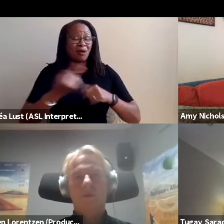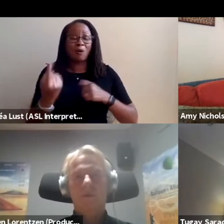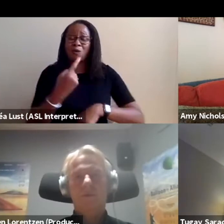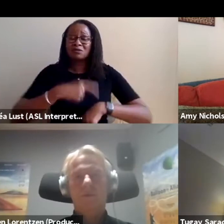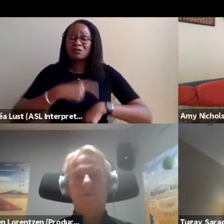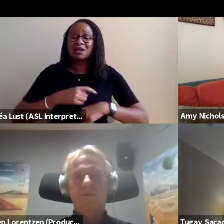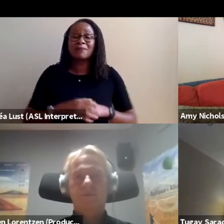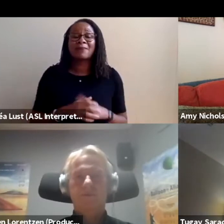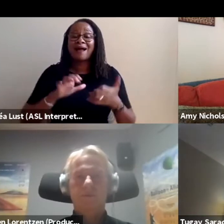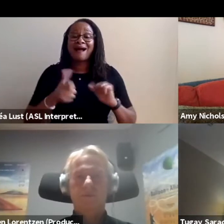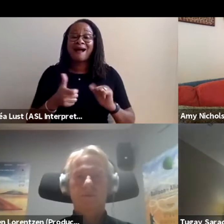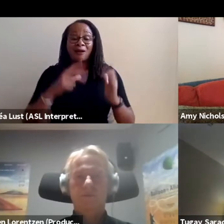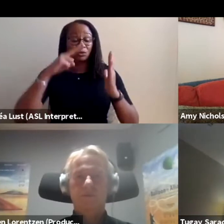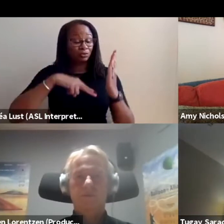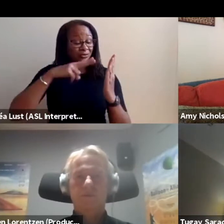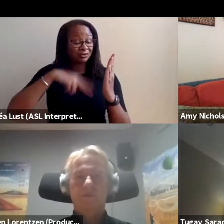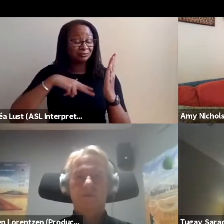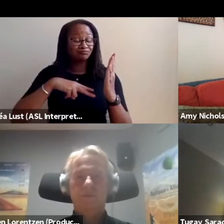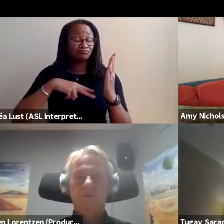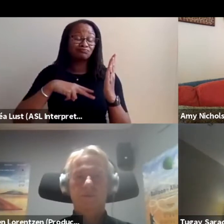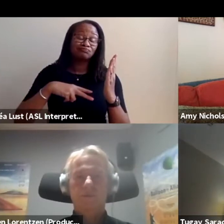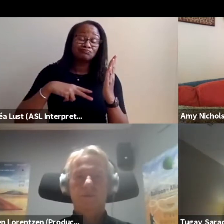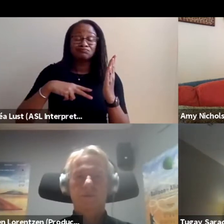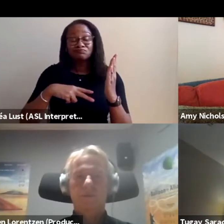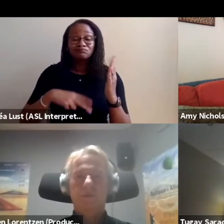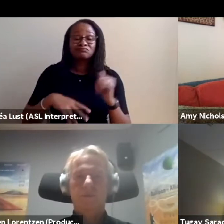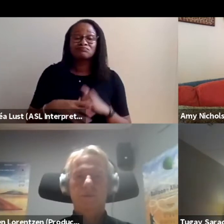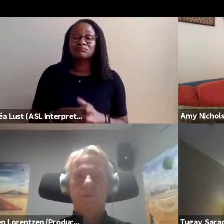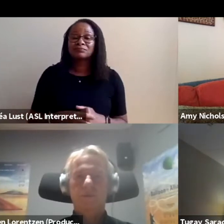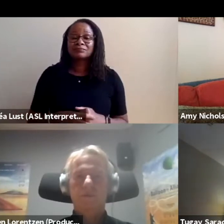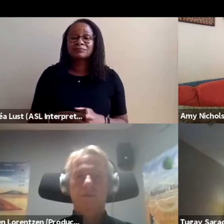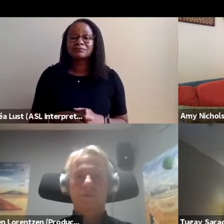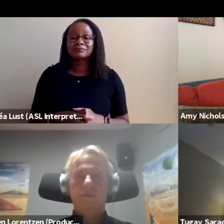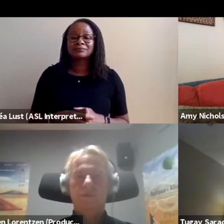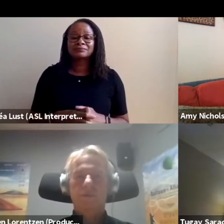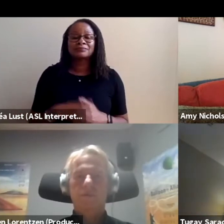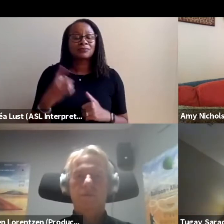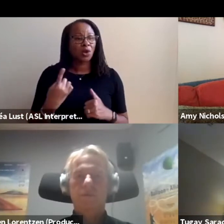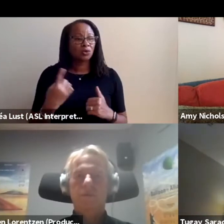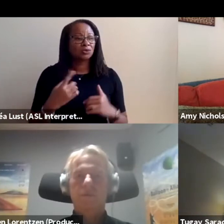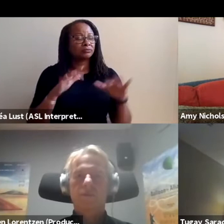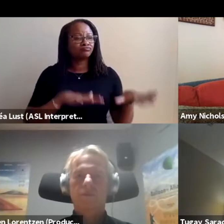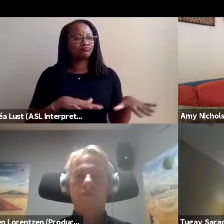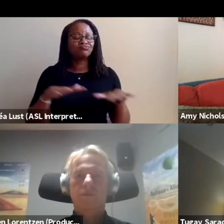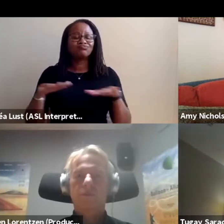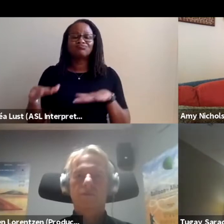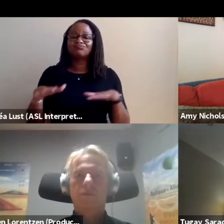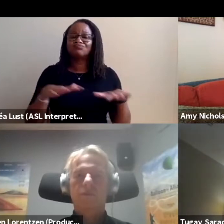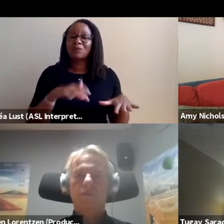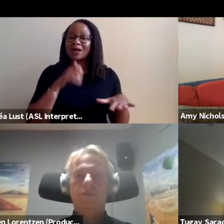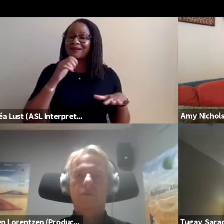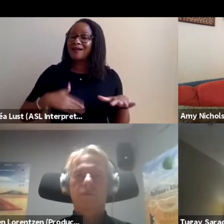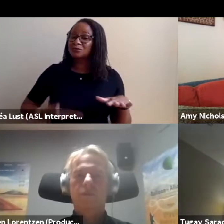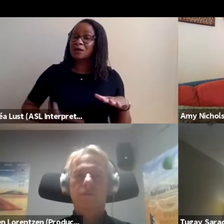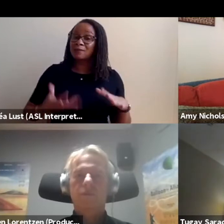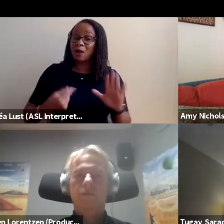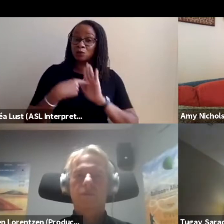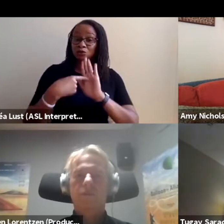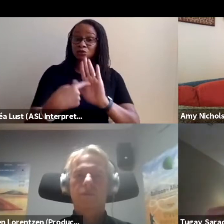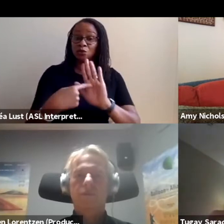she was reading these death threats are also in a calm way. So I just wanted to show to